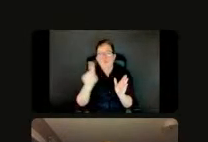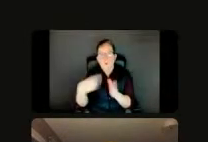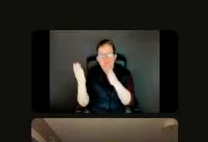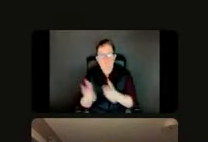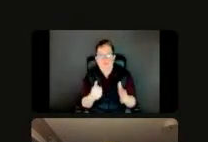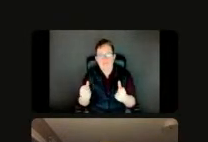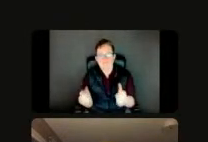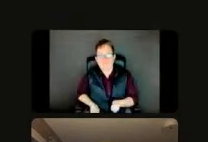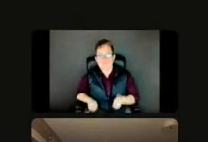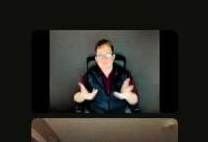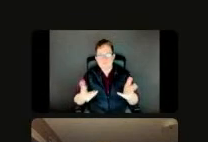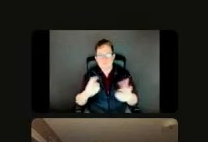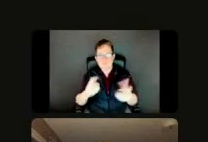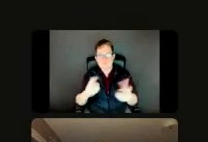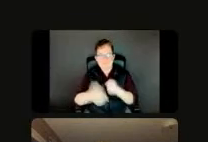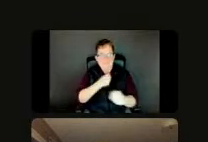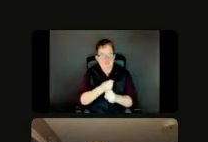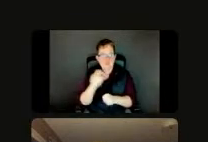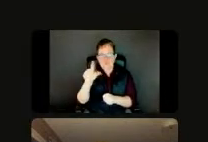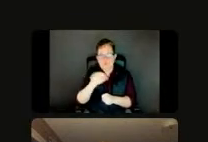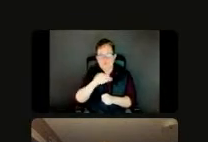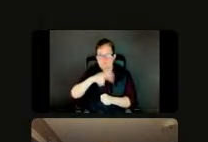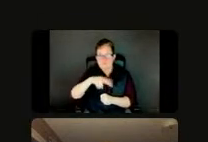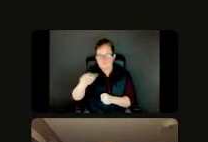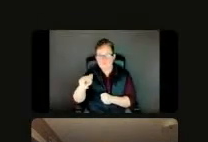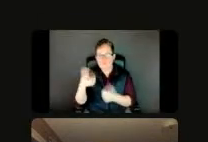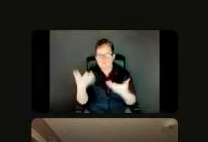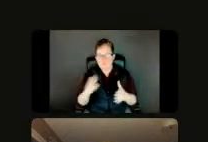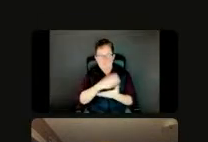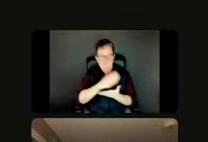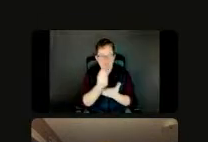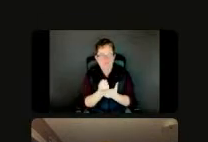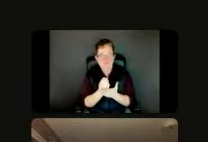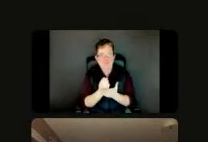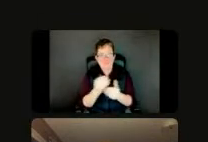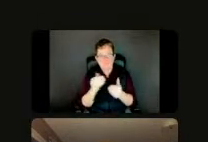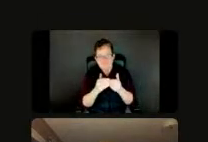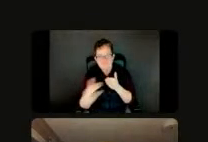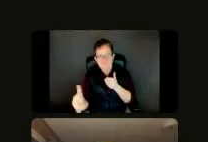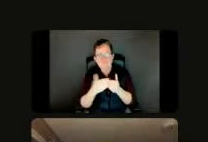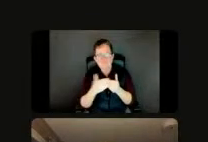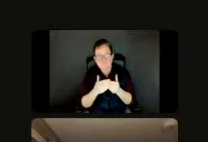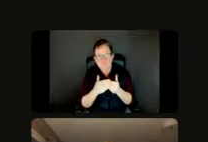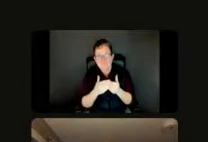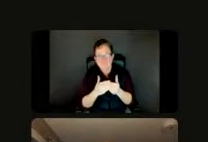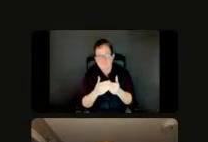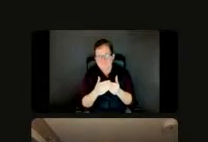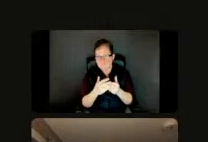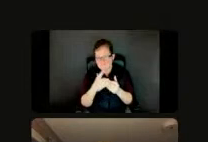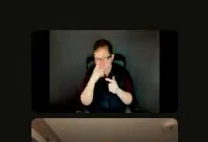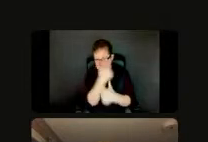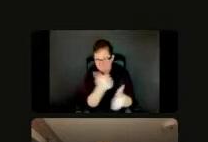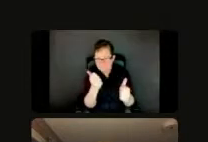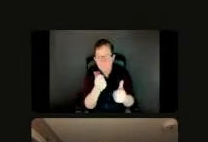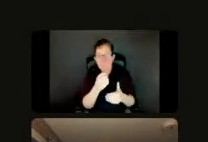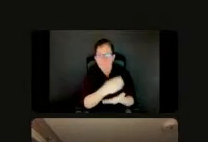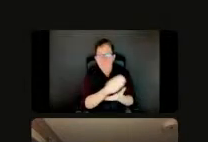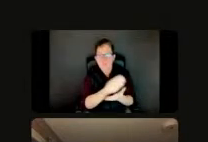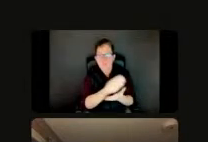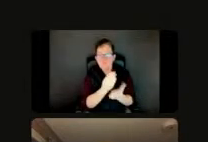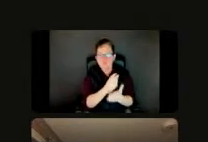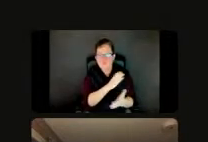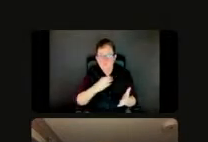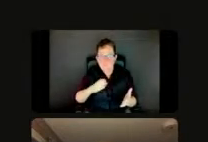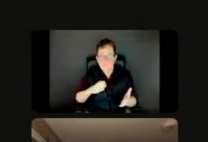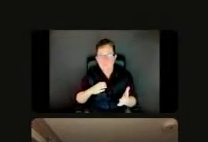year 2022 column is in the budget. The out years, of course, are up to the budget committee and the city council to program at that